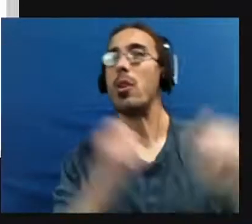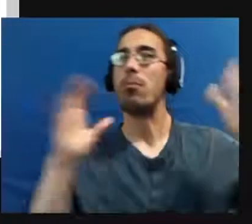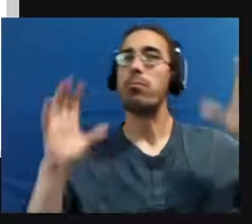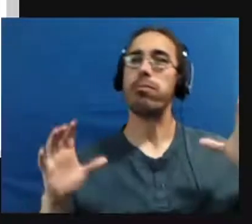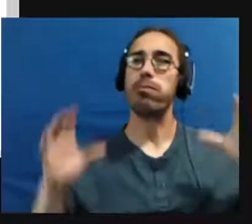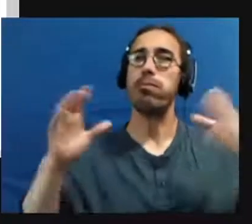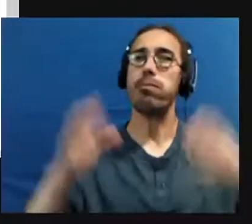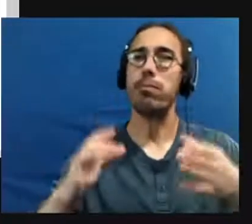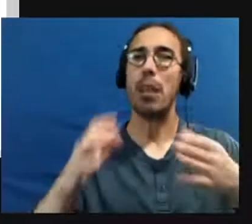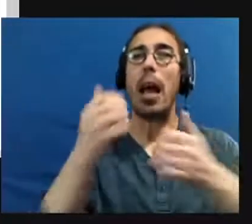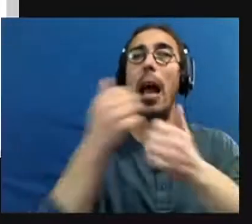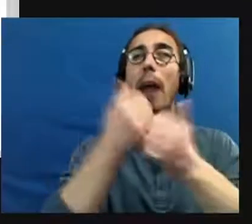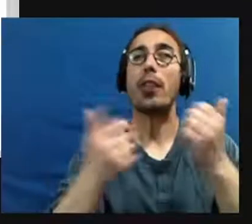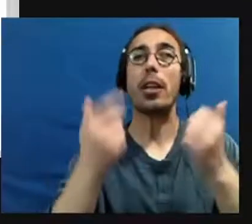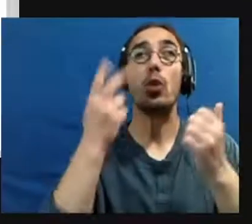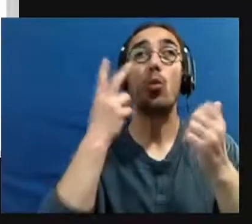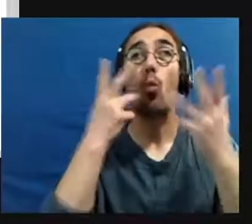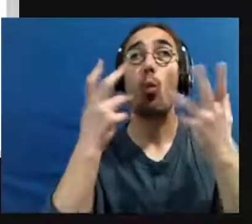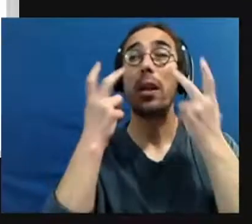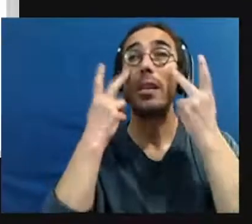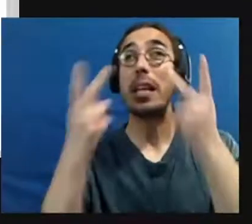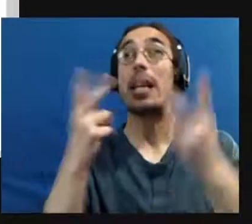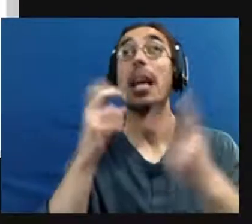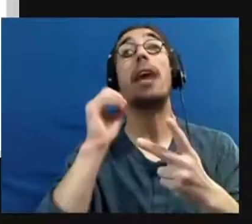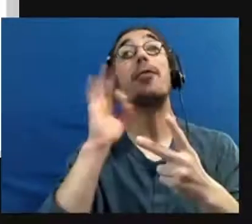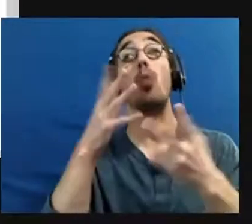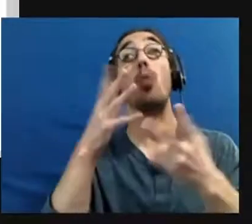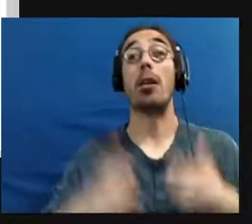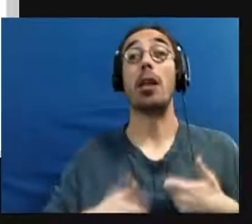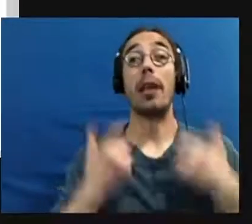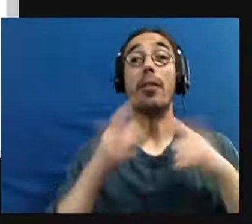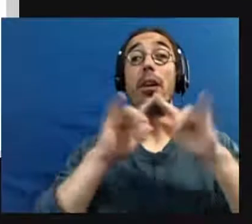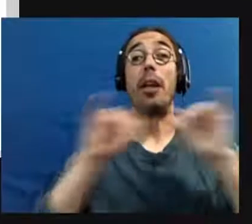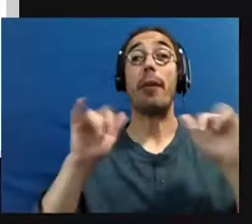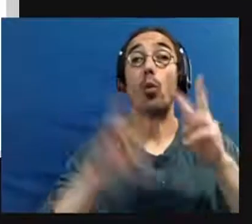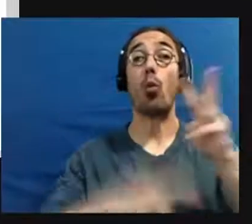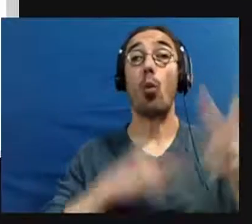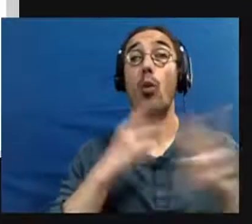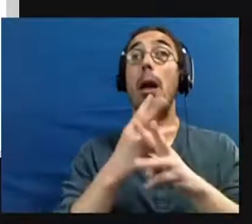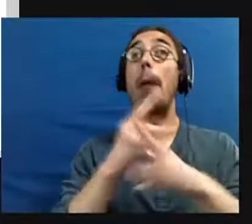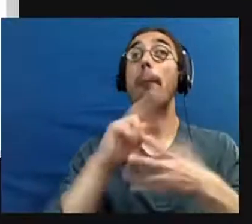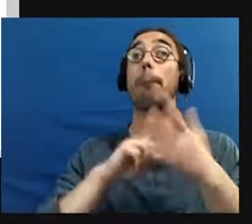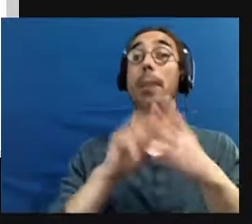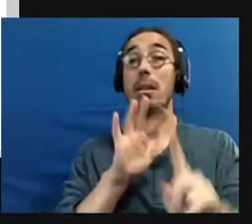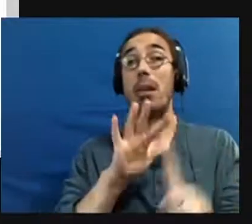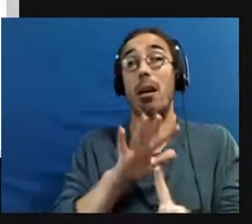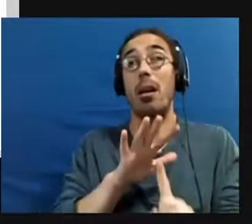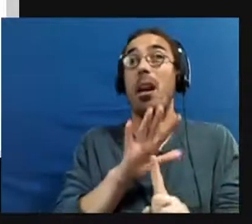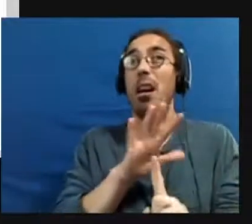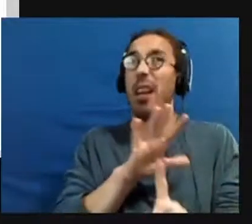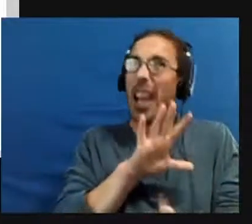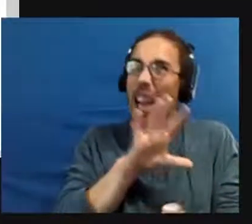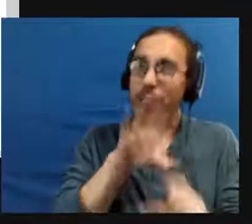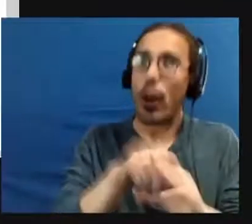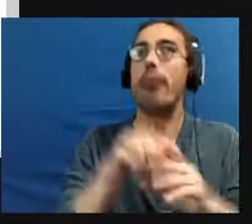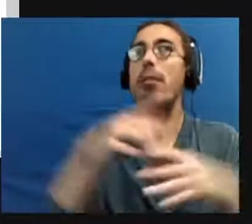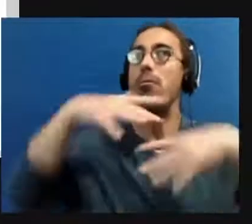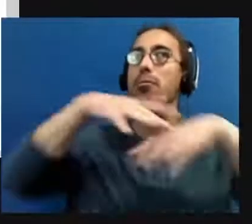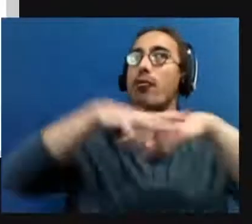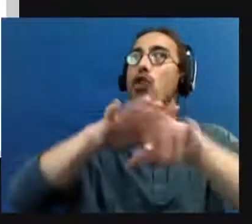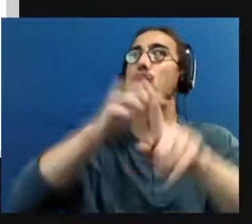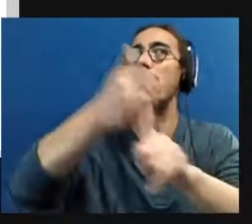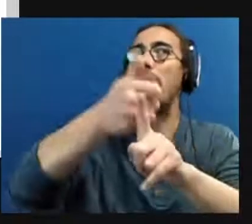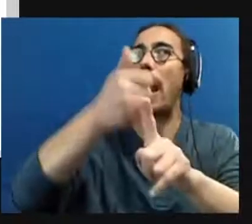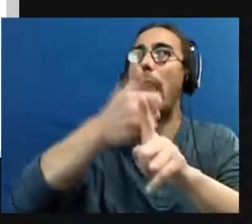to see. If you think you should live in a diverse world, surround yourself with diversity. That's the base thing you can do. It takes almost